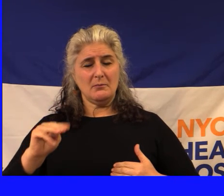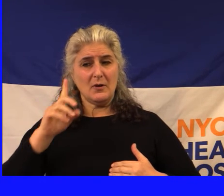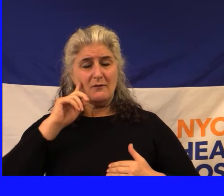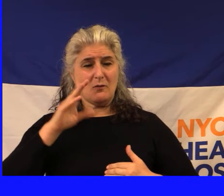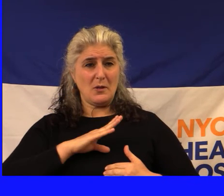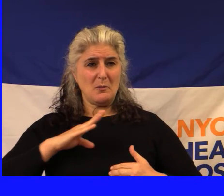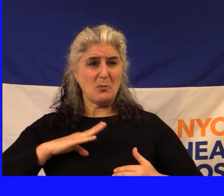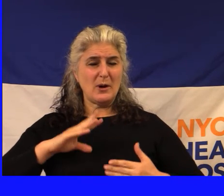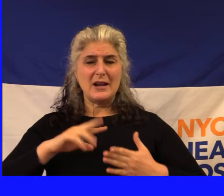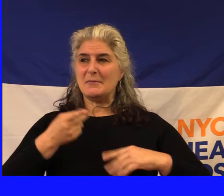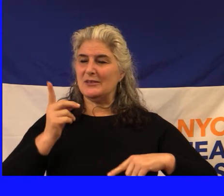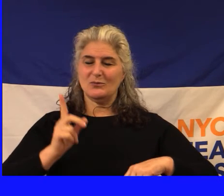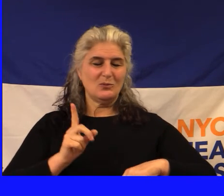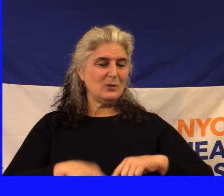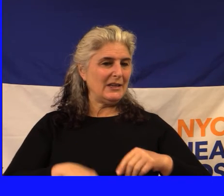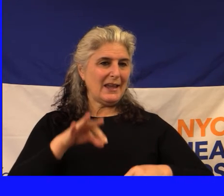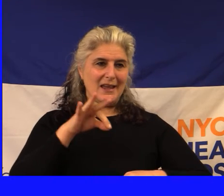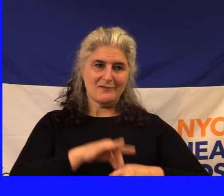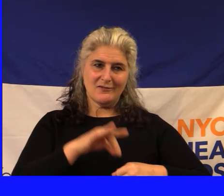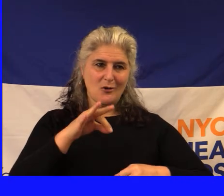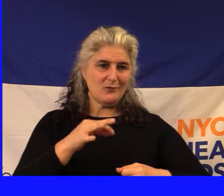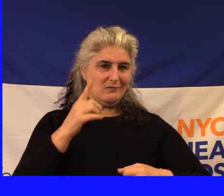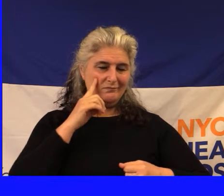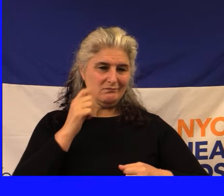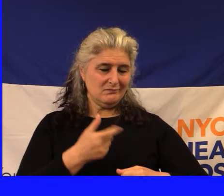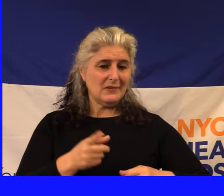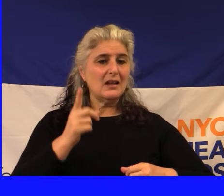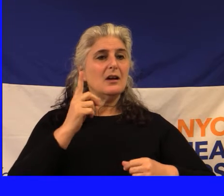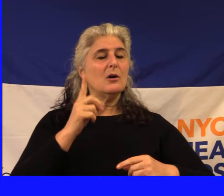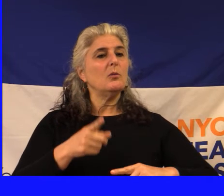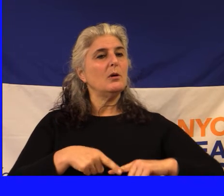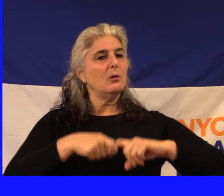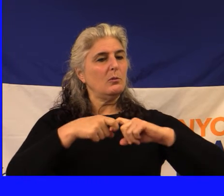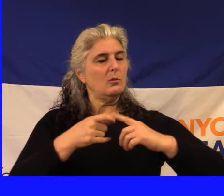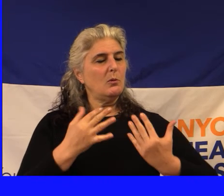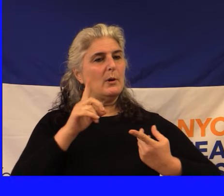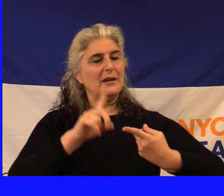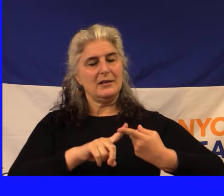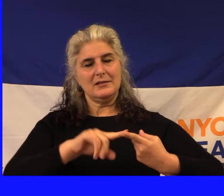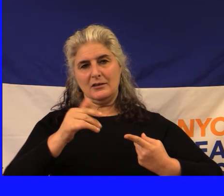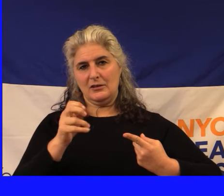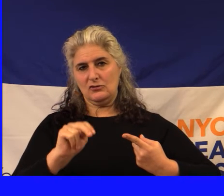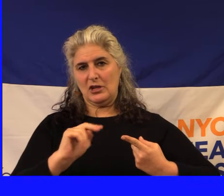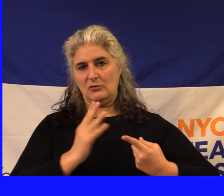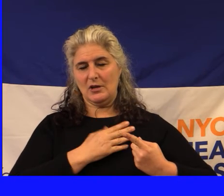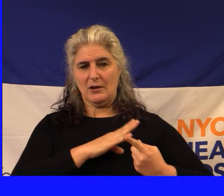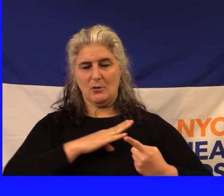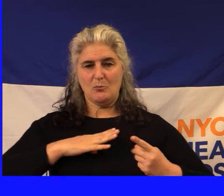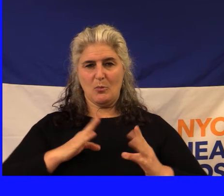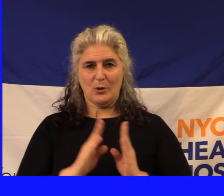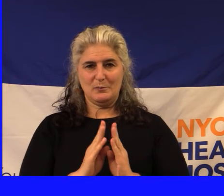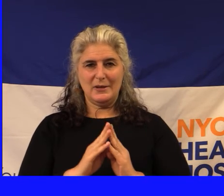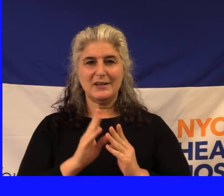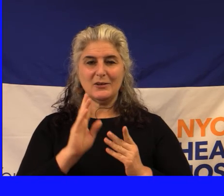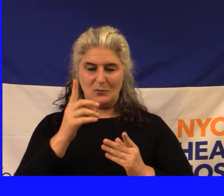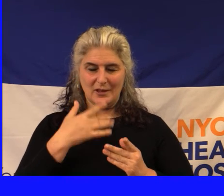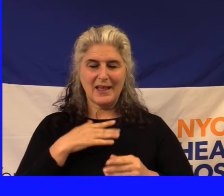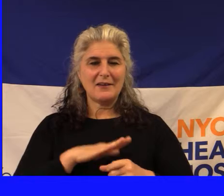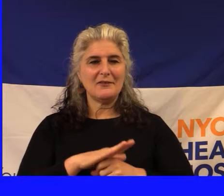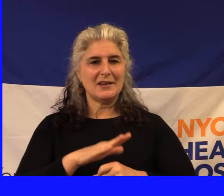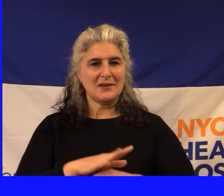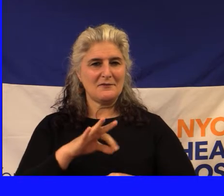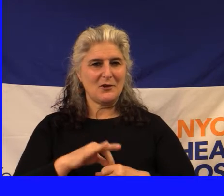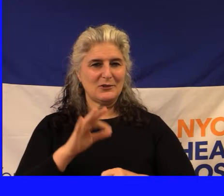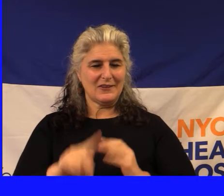to defer the resolutions until a January board meeting when there is quorum. But just for folks' awareness who are